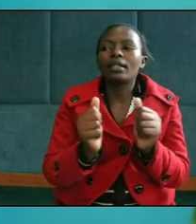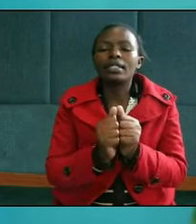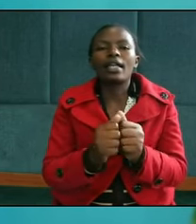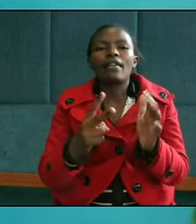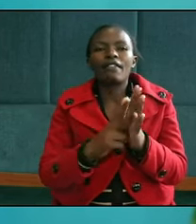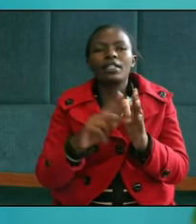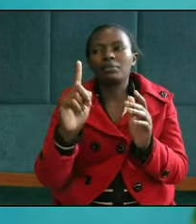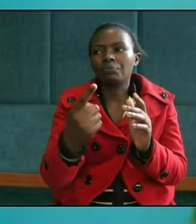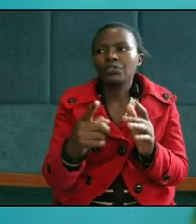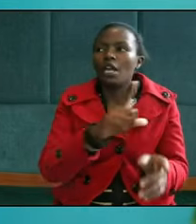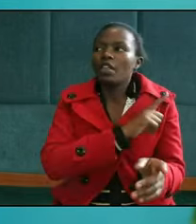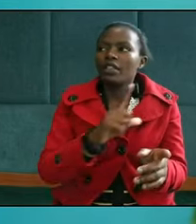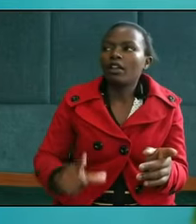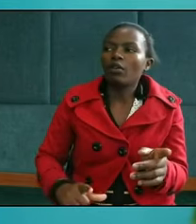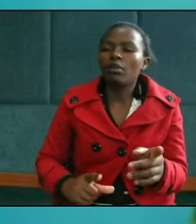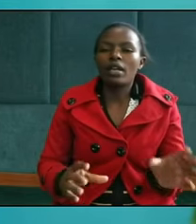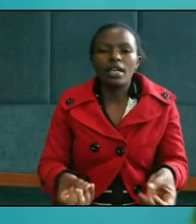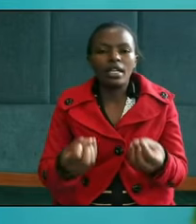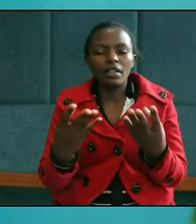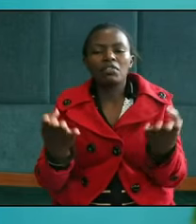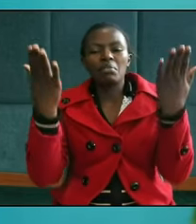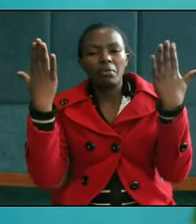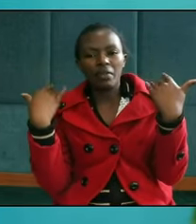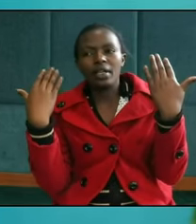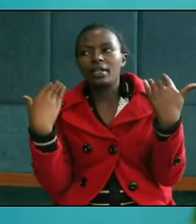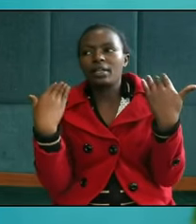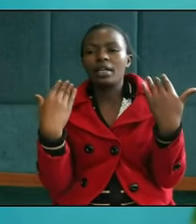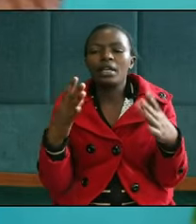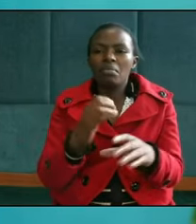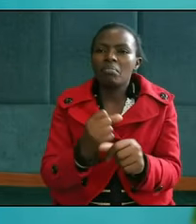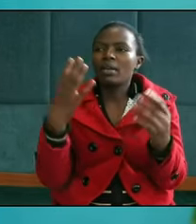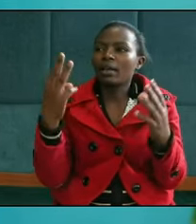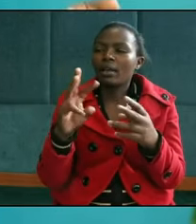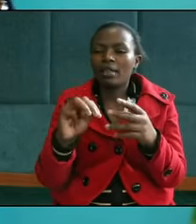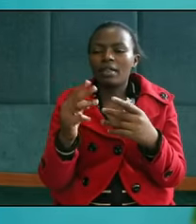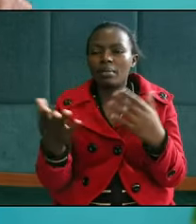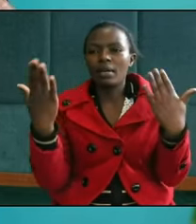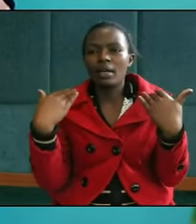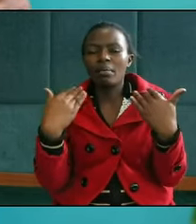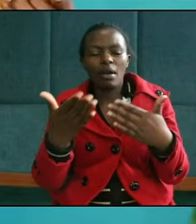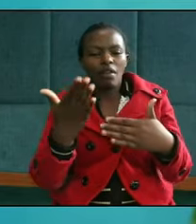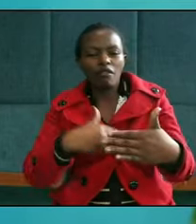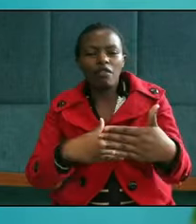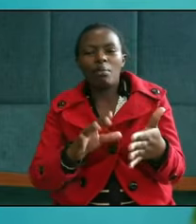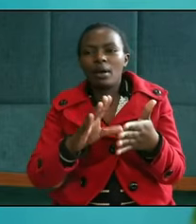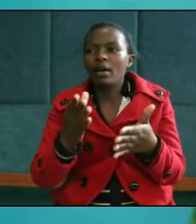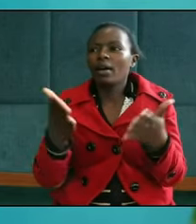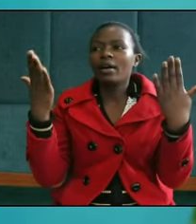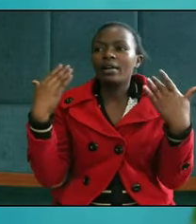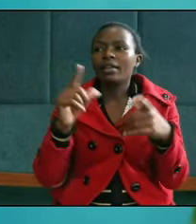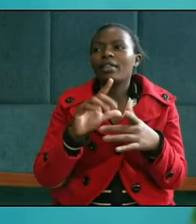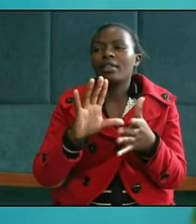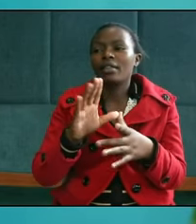clouds and give them showers of rain. He will cause to come down the rain, the former rain and the latter